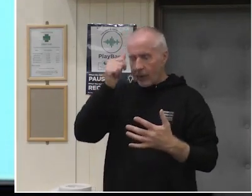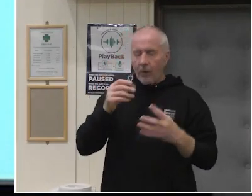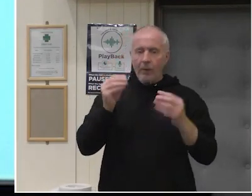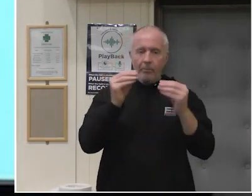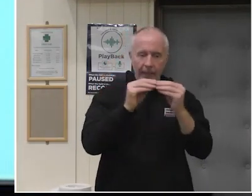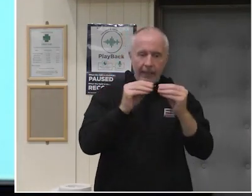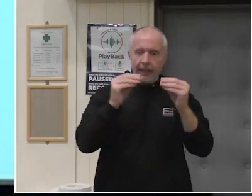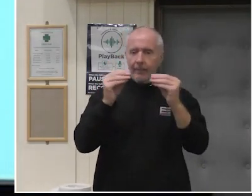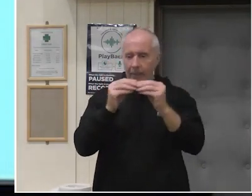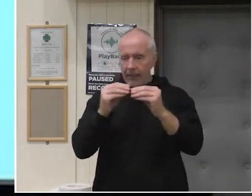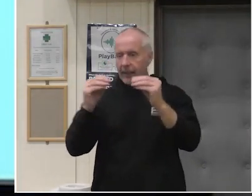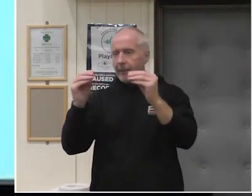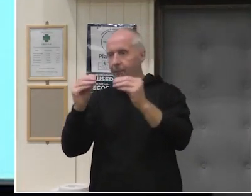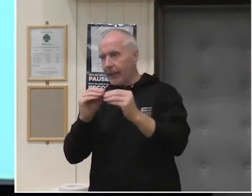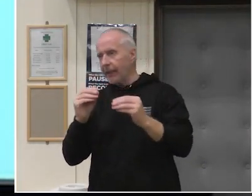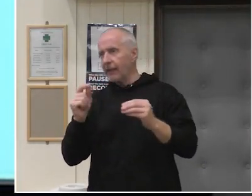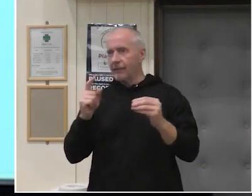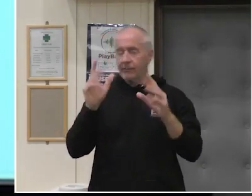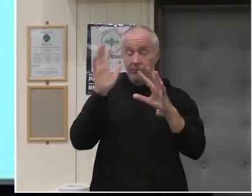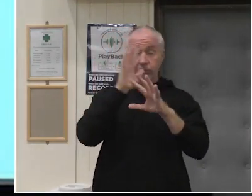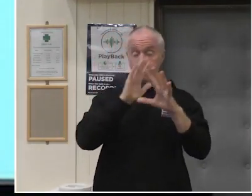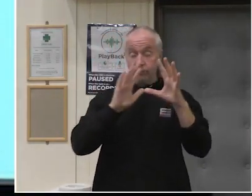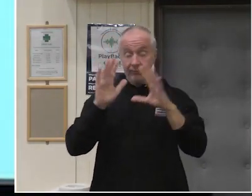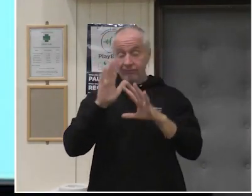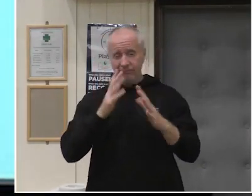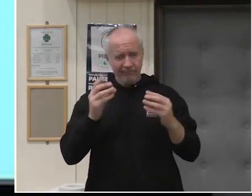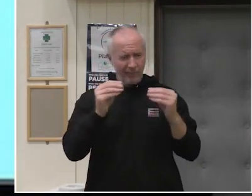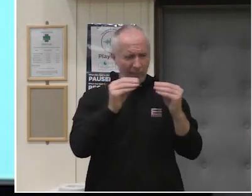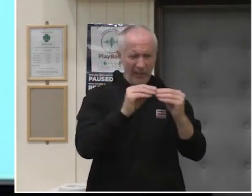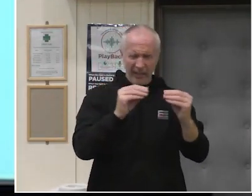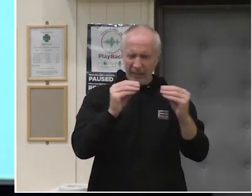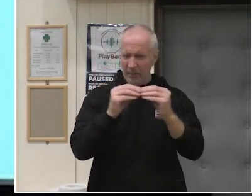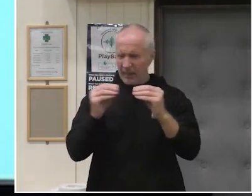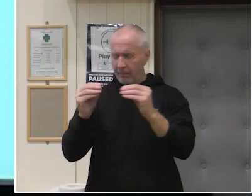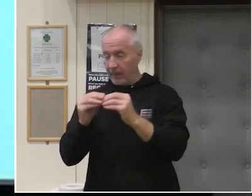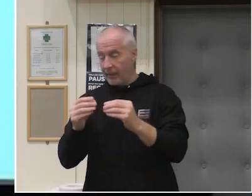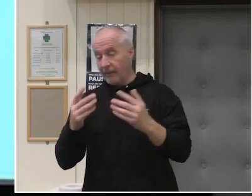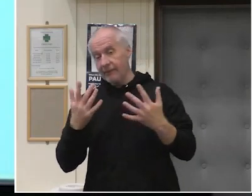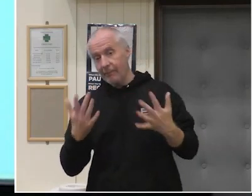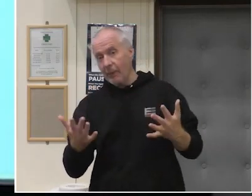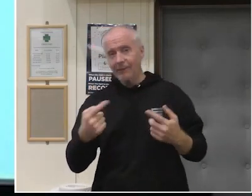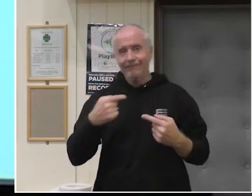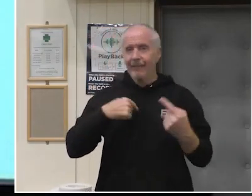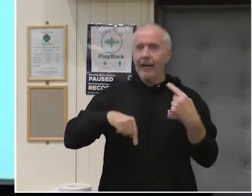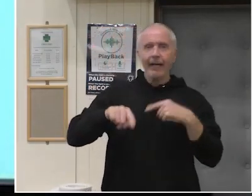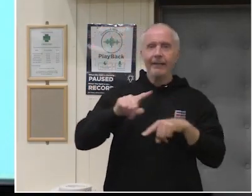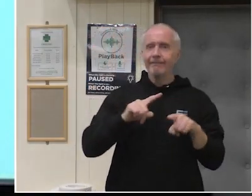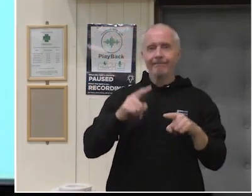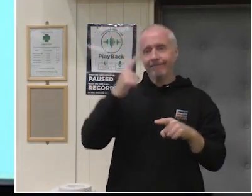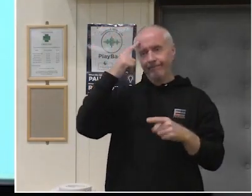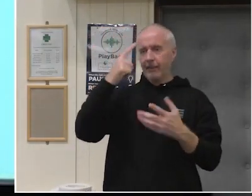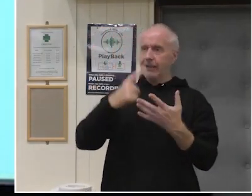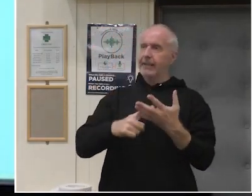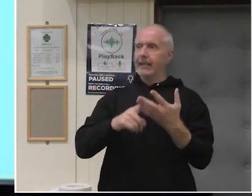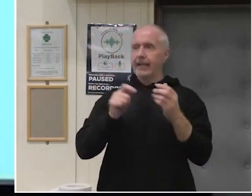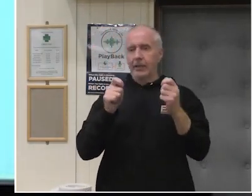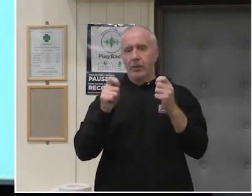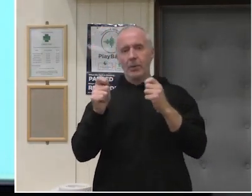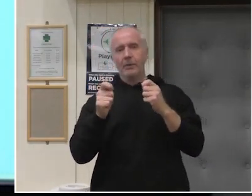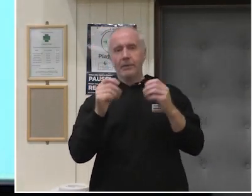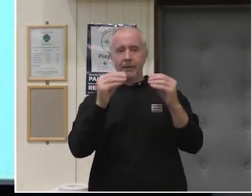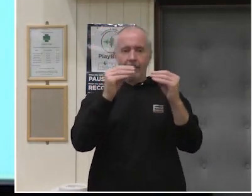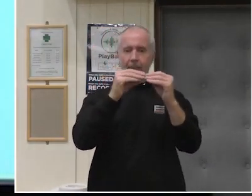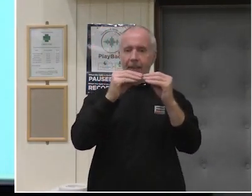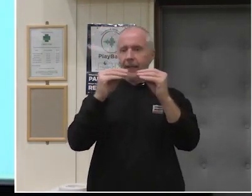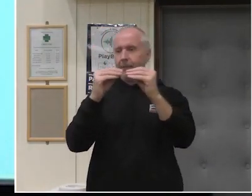quickly. It confuses me on a daily basis, but unfortunately, I'm not high enough up to make changes to adjust what letters